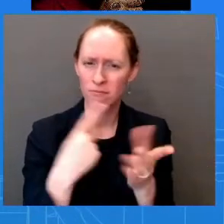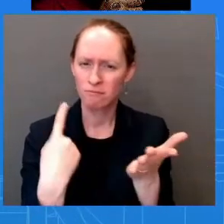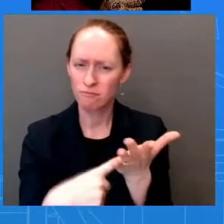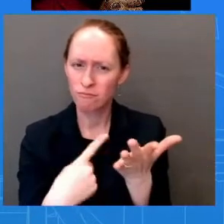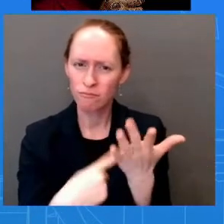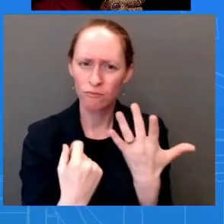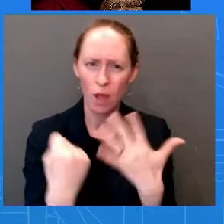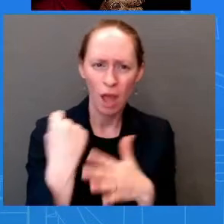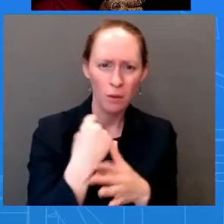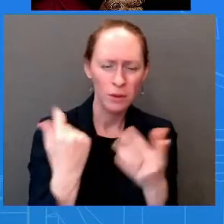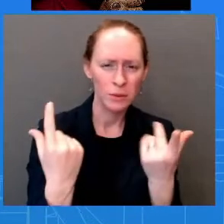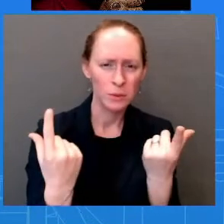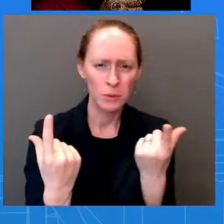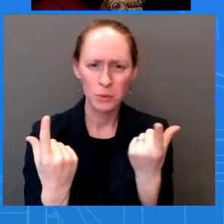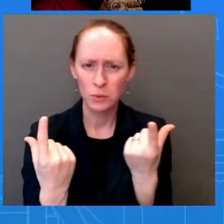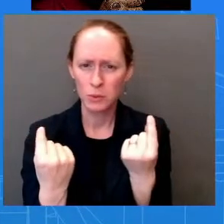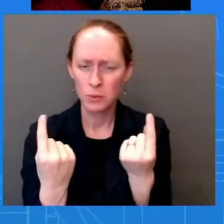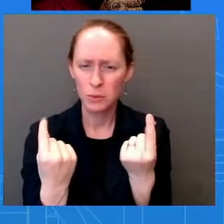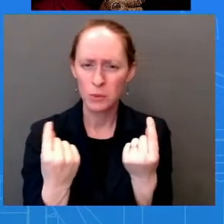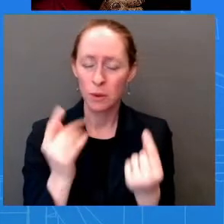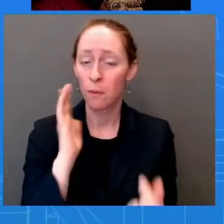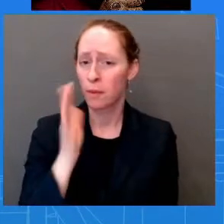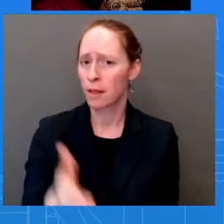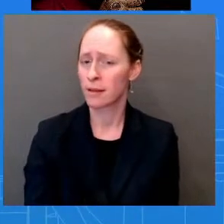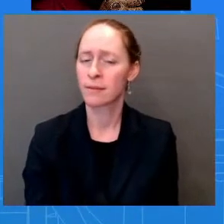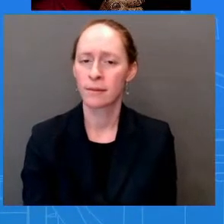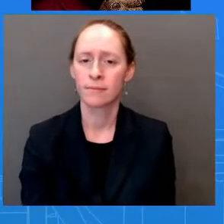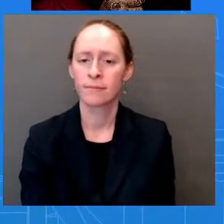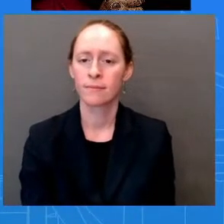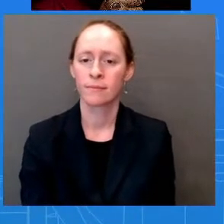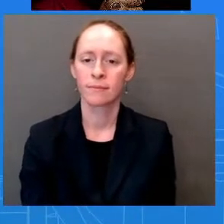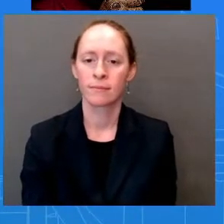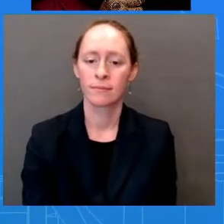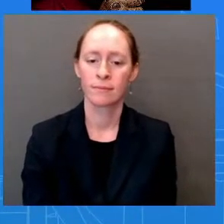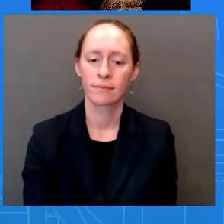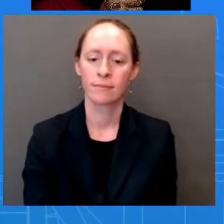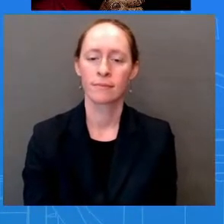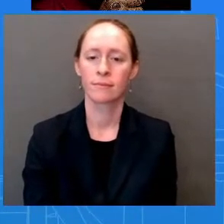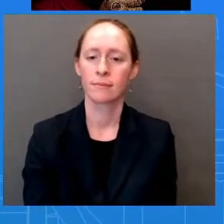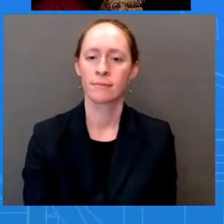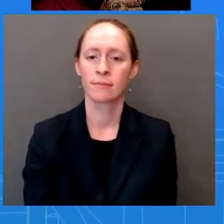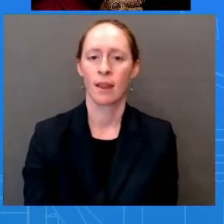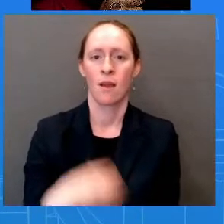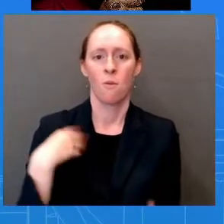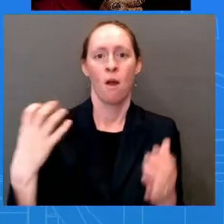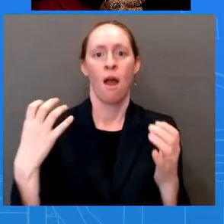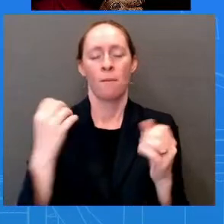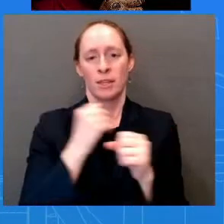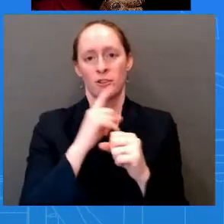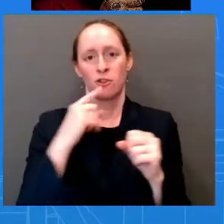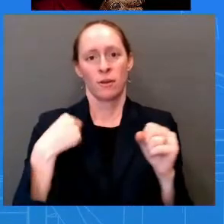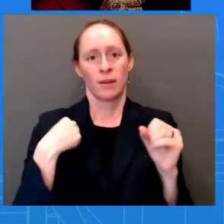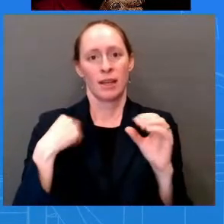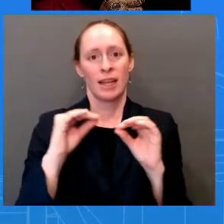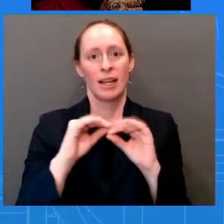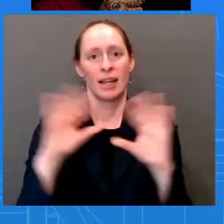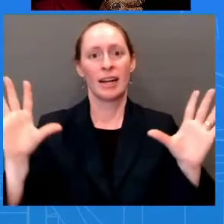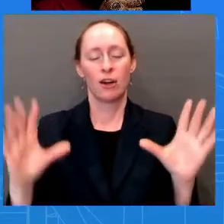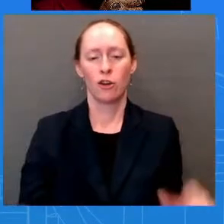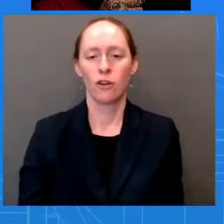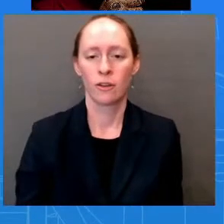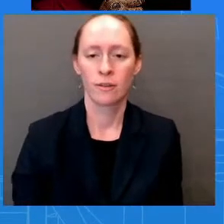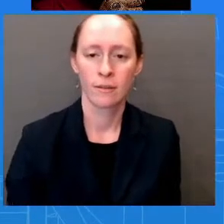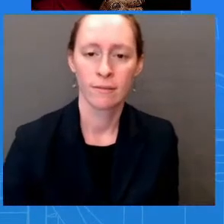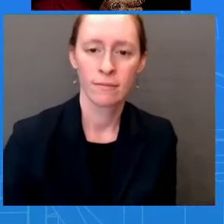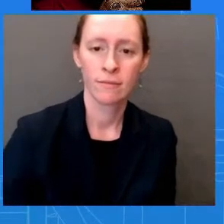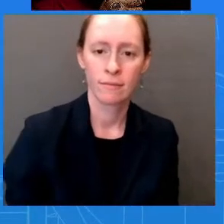of weeks. But clearly, this legislation is important to the president. He's talked about this many times. He